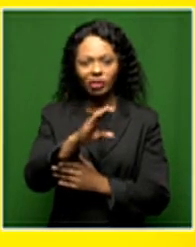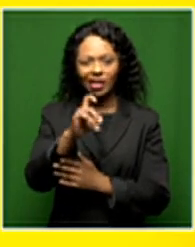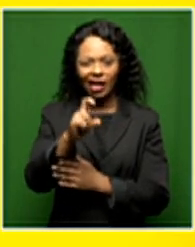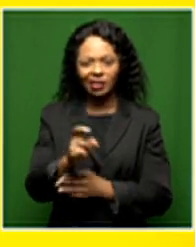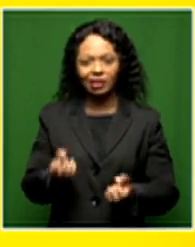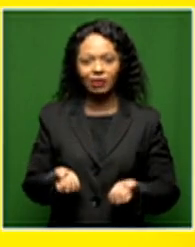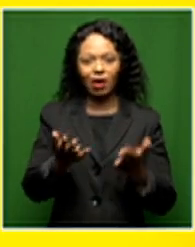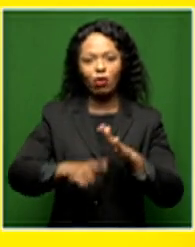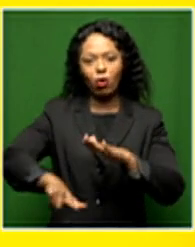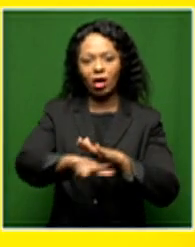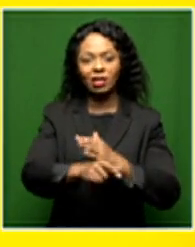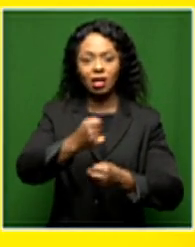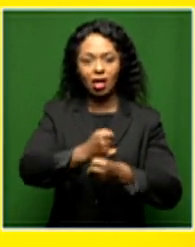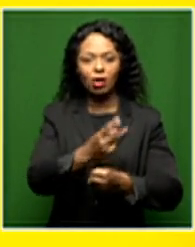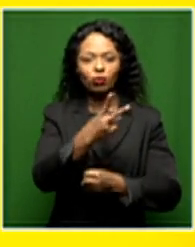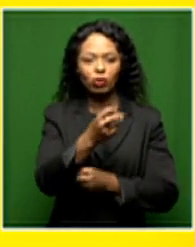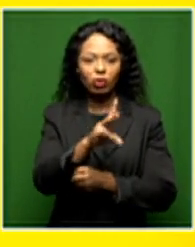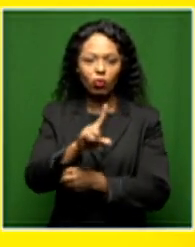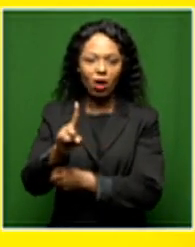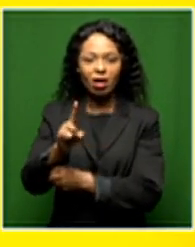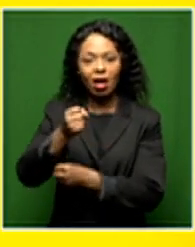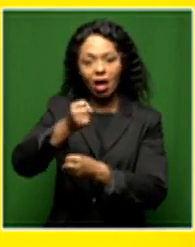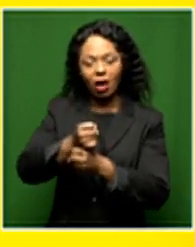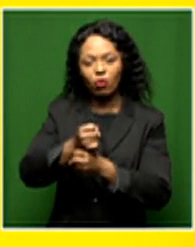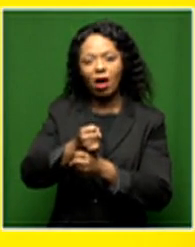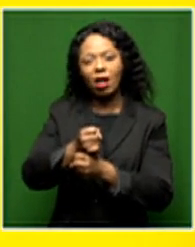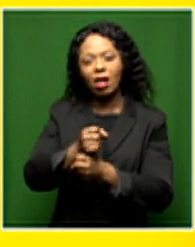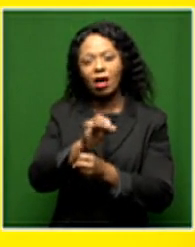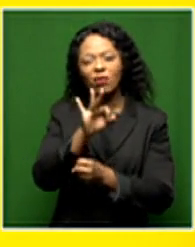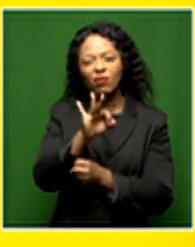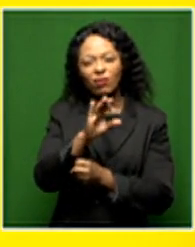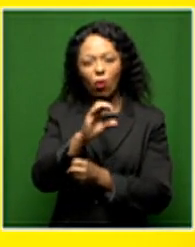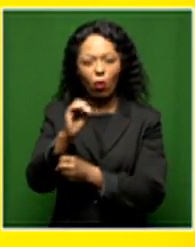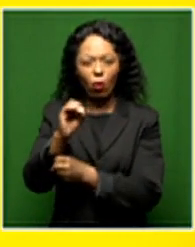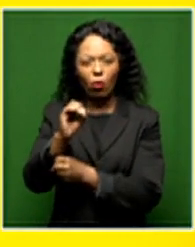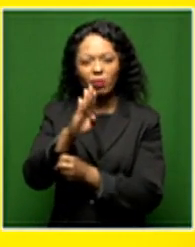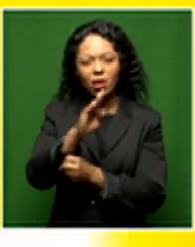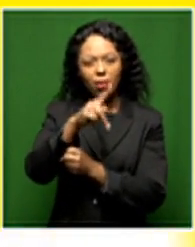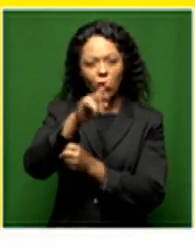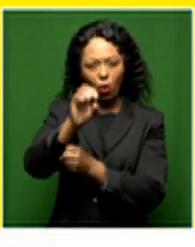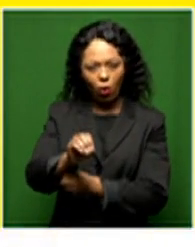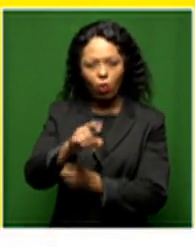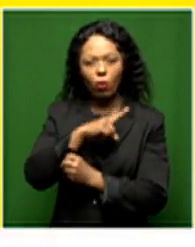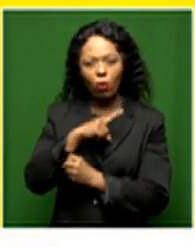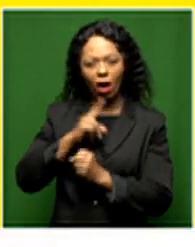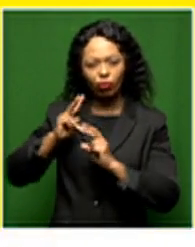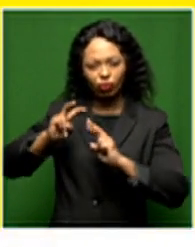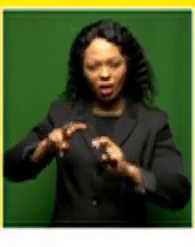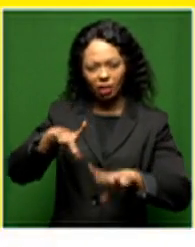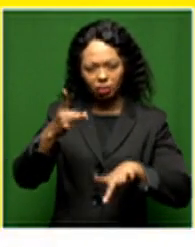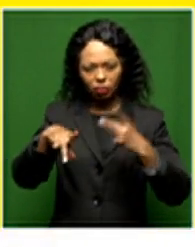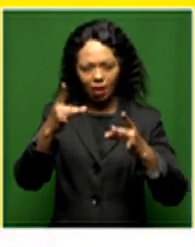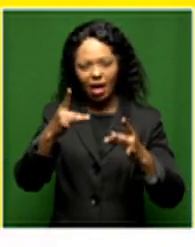for 2021. This is according to the annual Front Office BPO Omnibus survey on a study conducted in around about